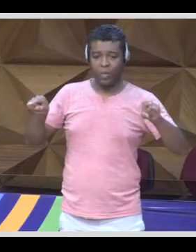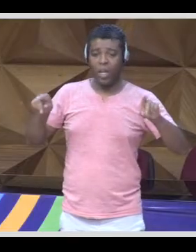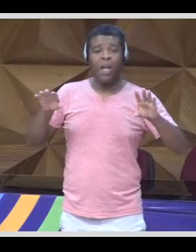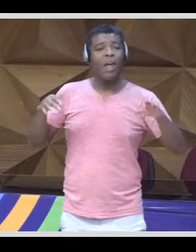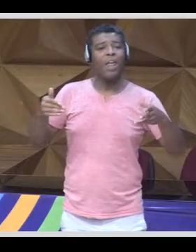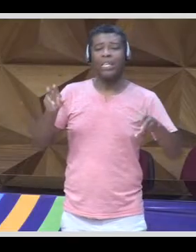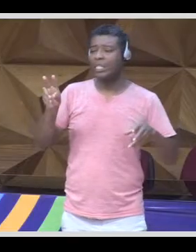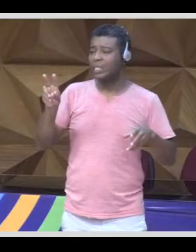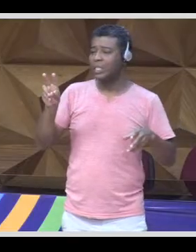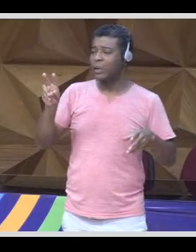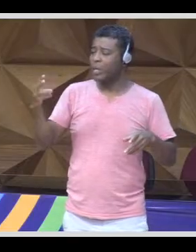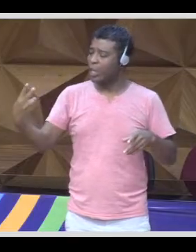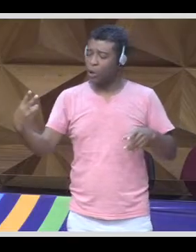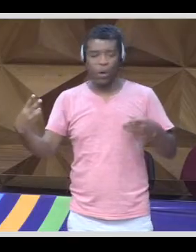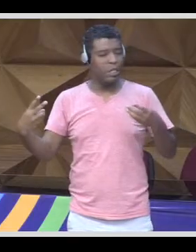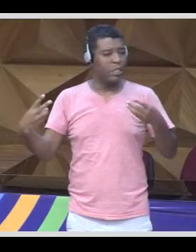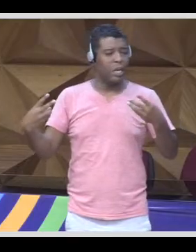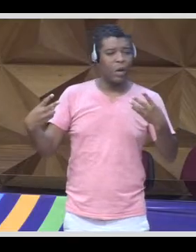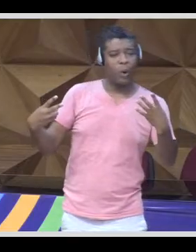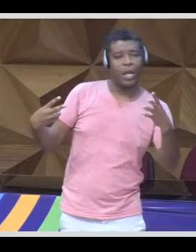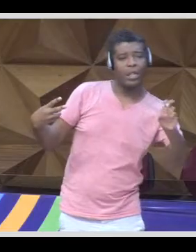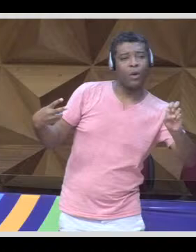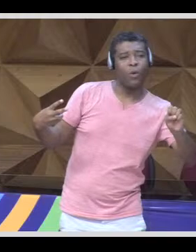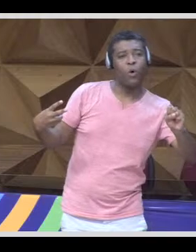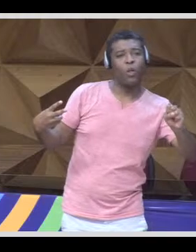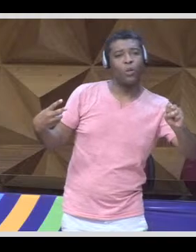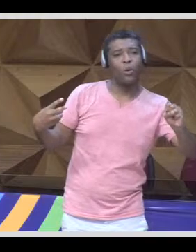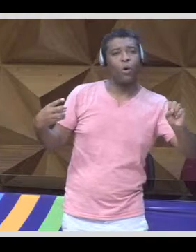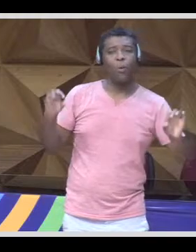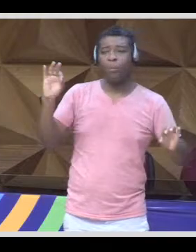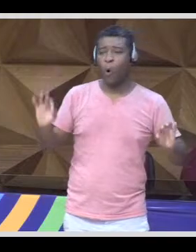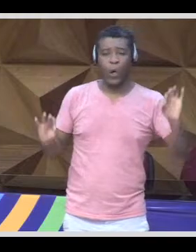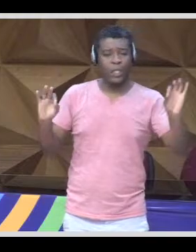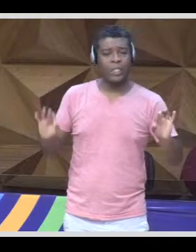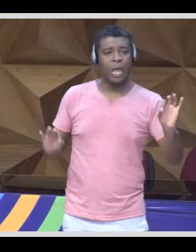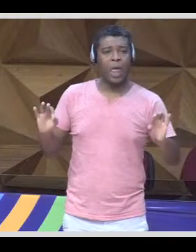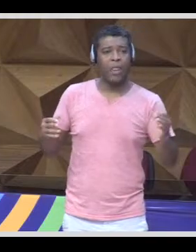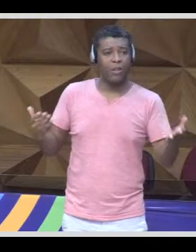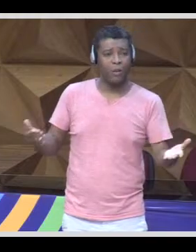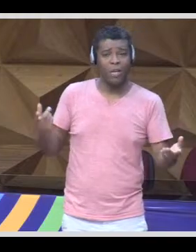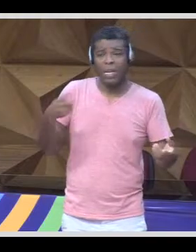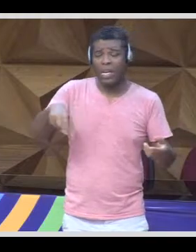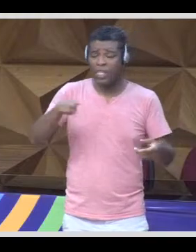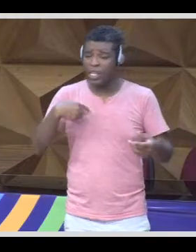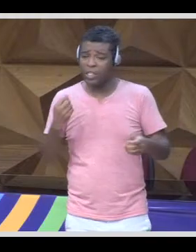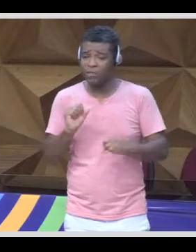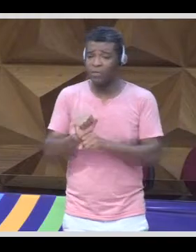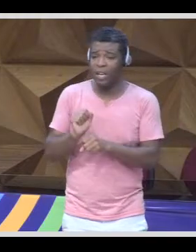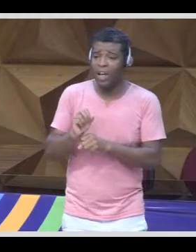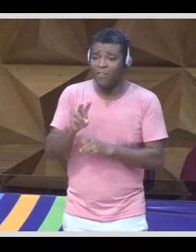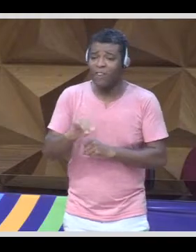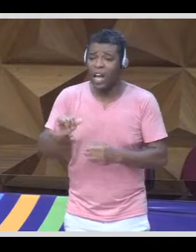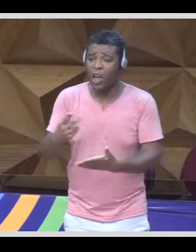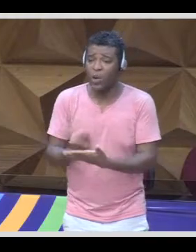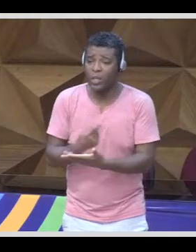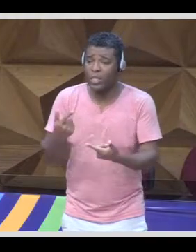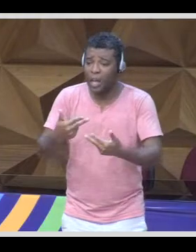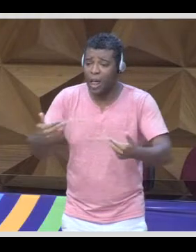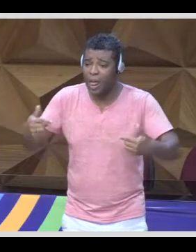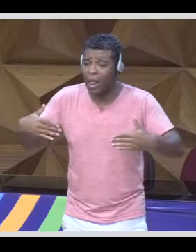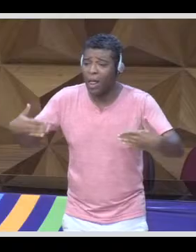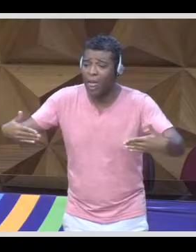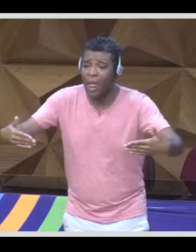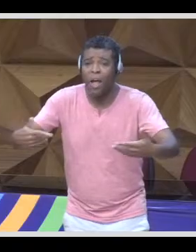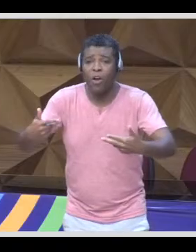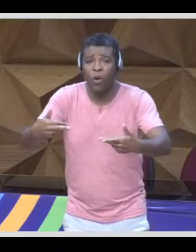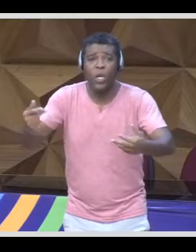were expecting something very bad to happen, perhaps not what exactly happened, but the president took office,